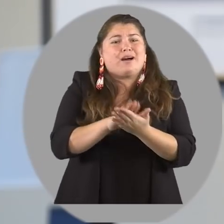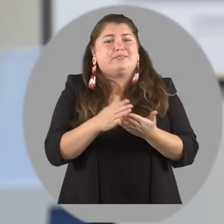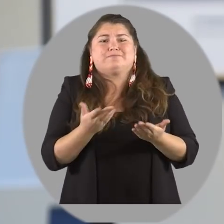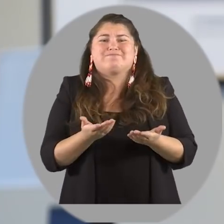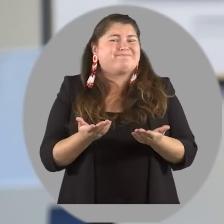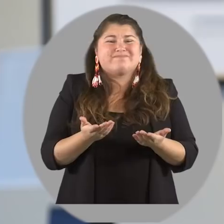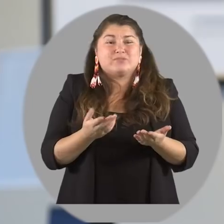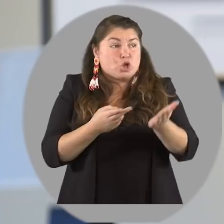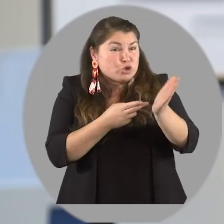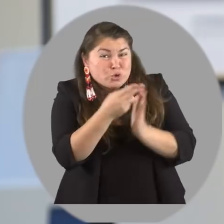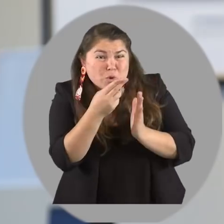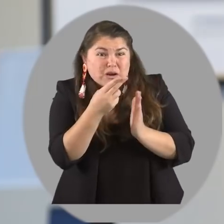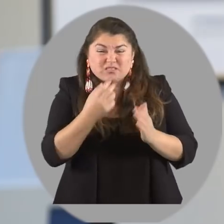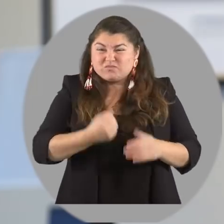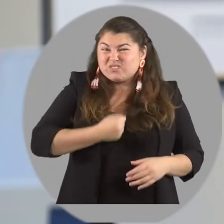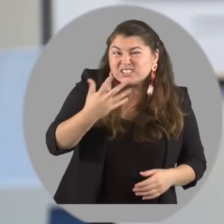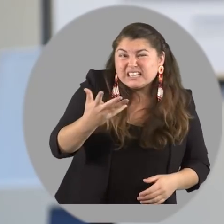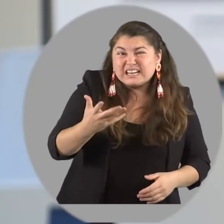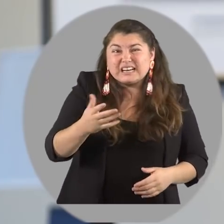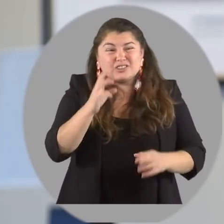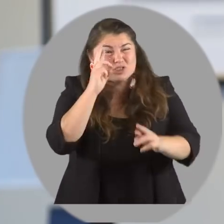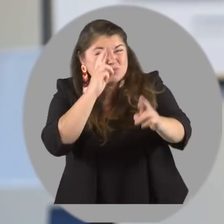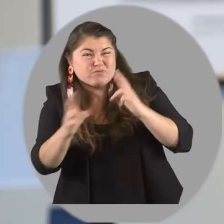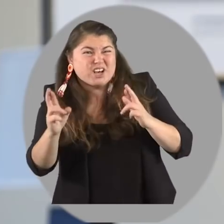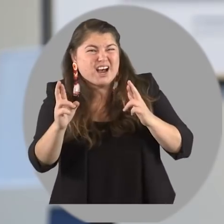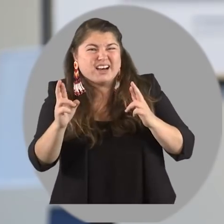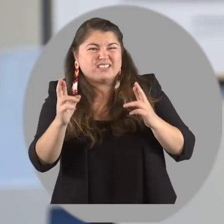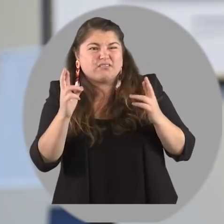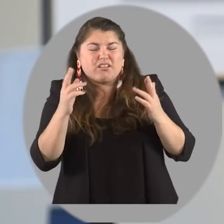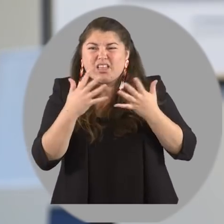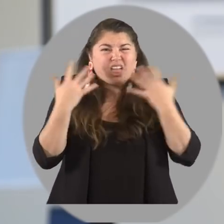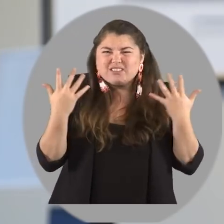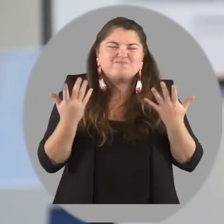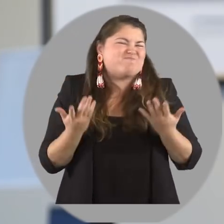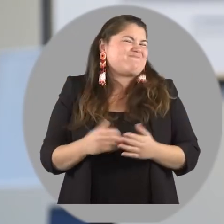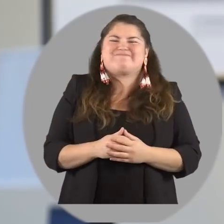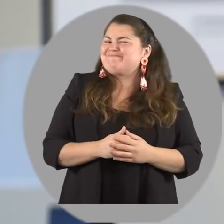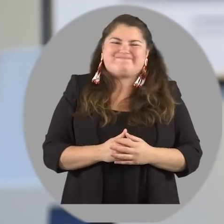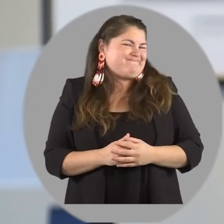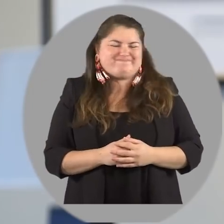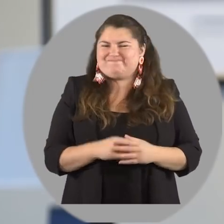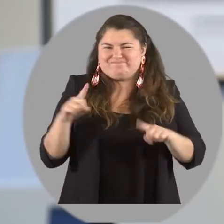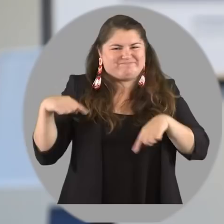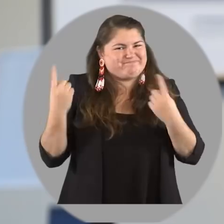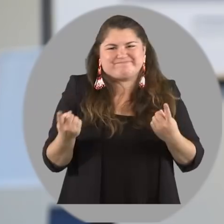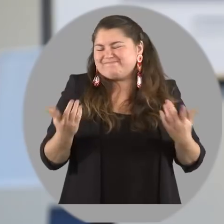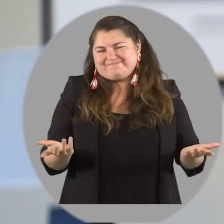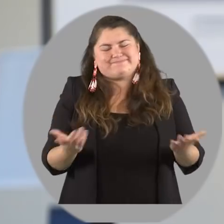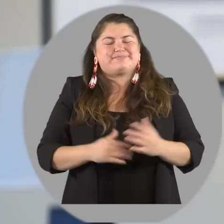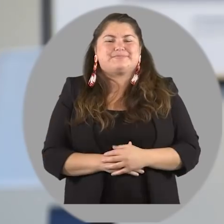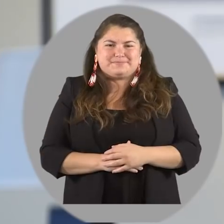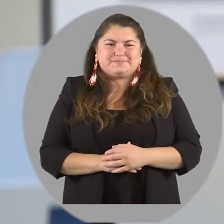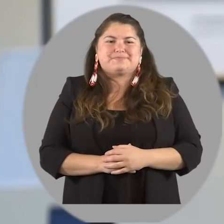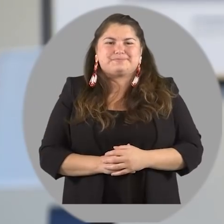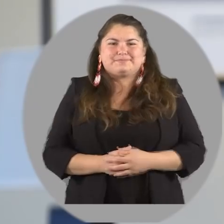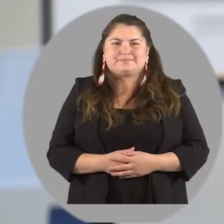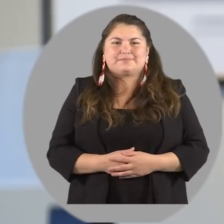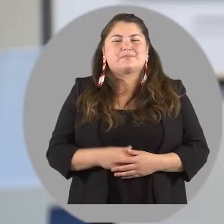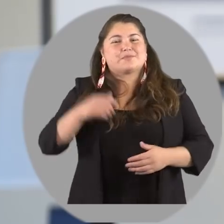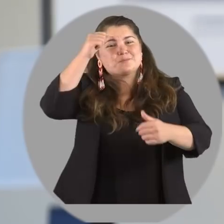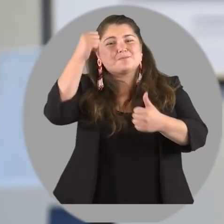been places of truth-telling, have not been respectful nor friendly. You may know the story of a student named